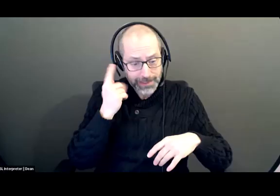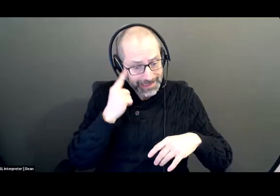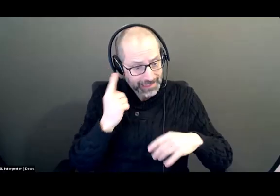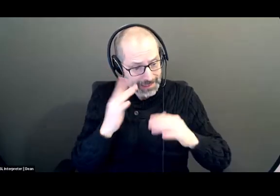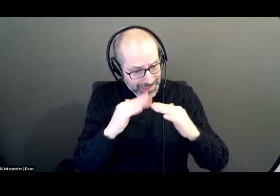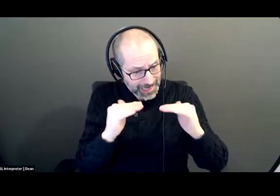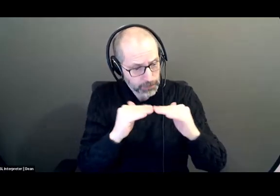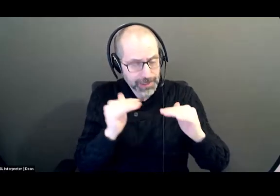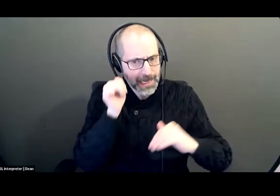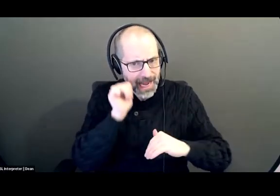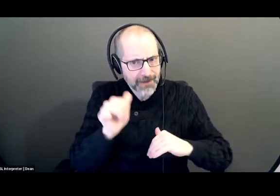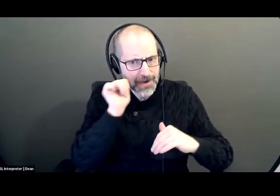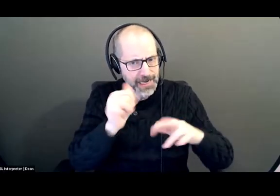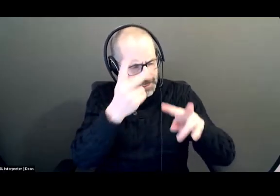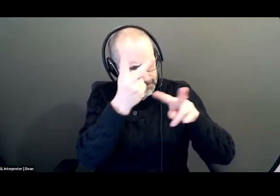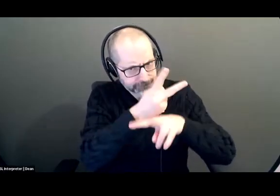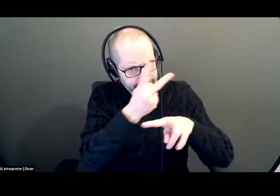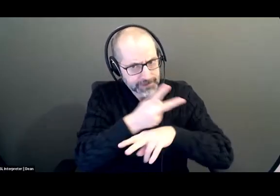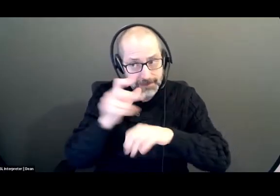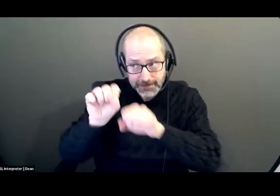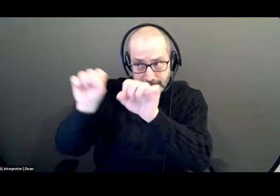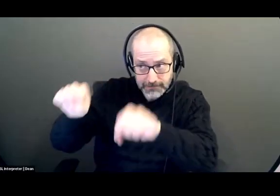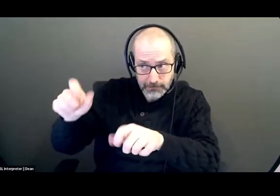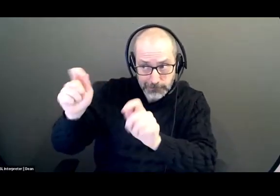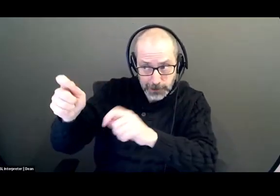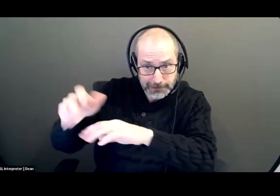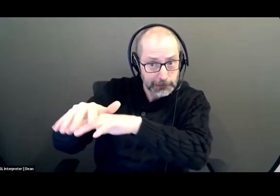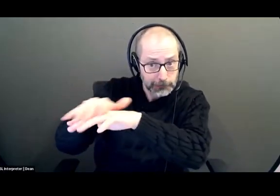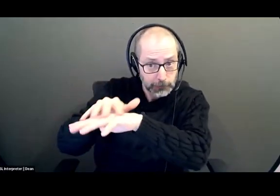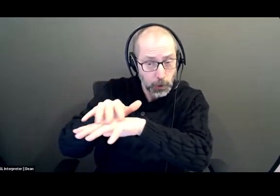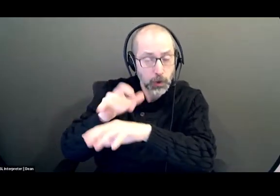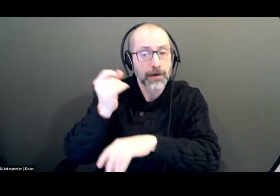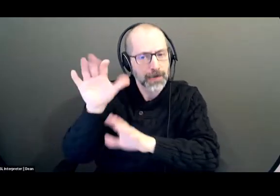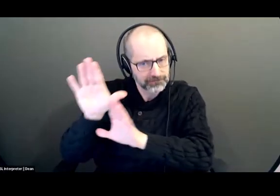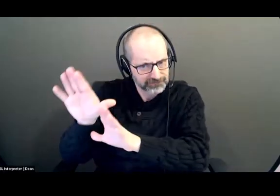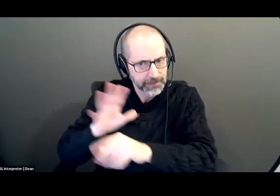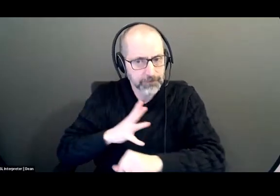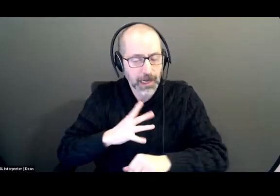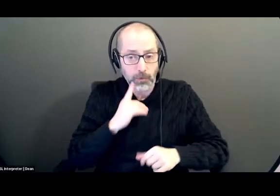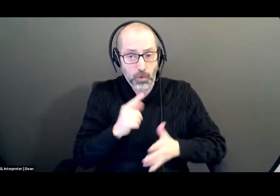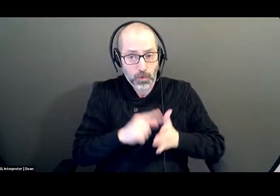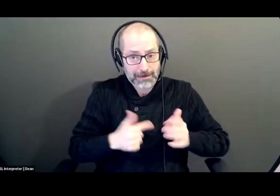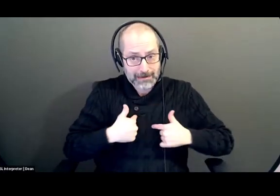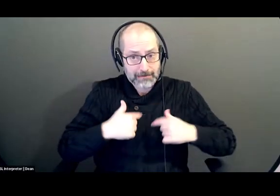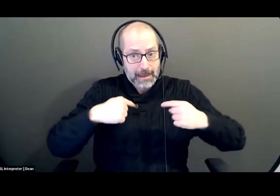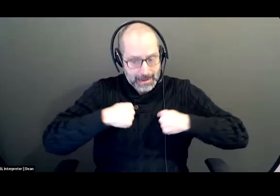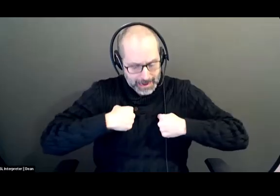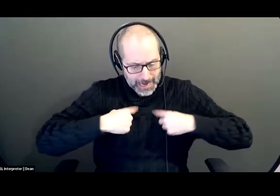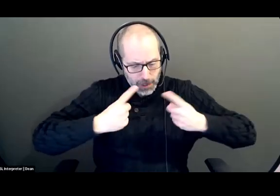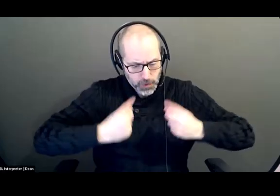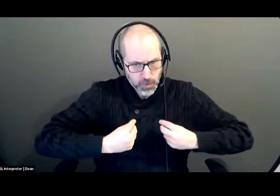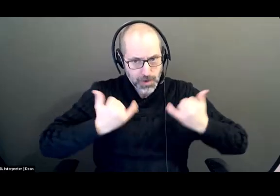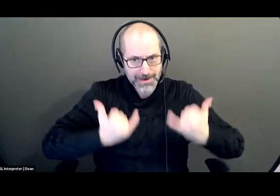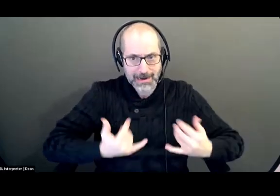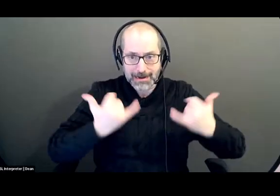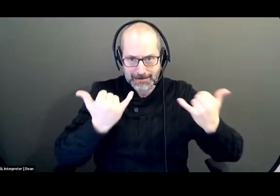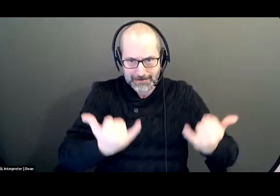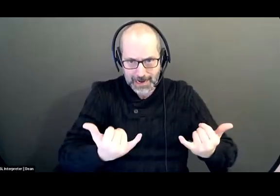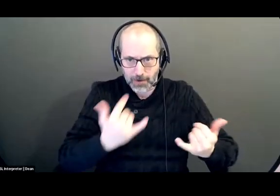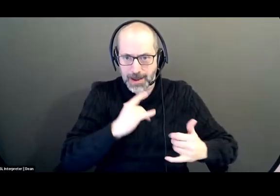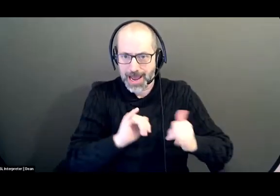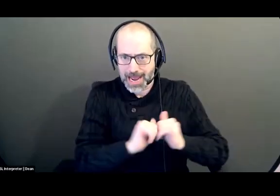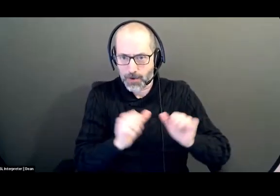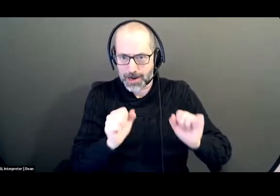it every day, thinking about it every day, being mindful of how it is that we do what we do every day.